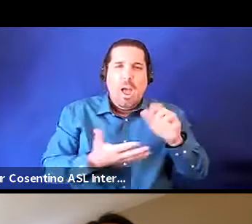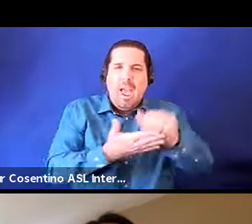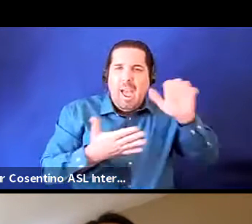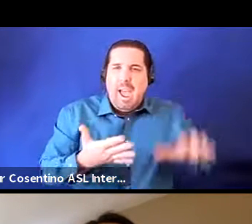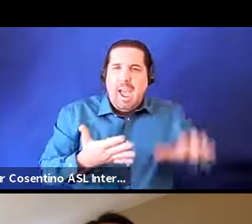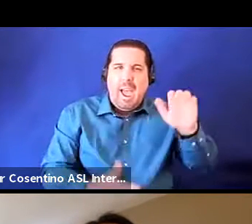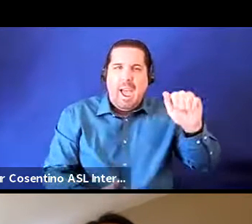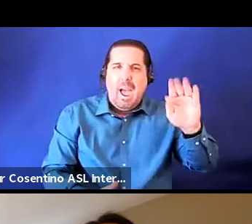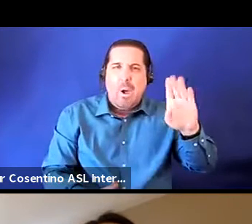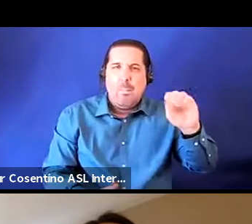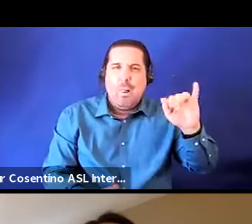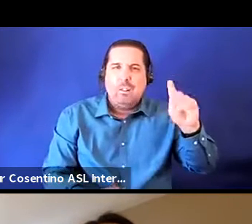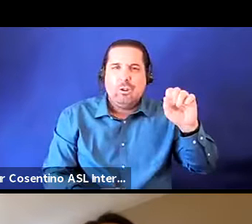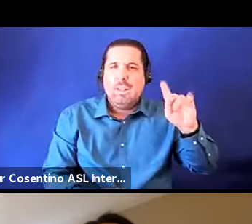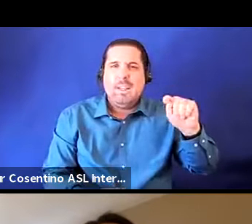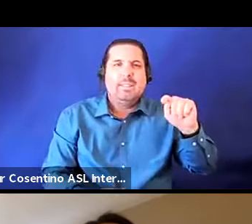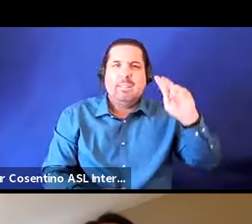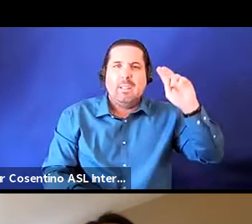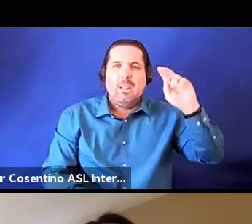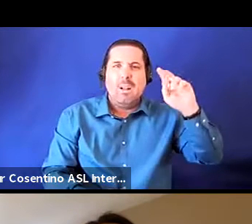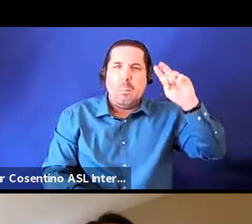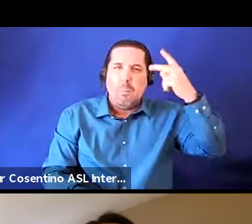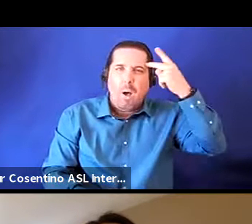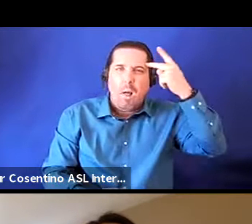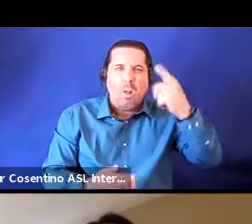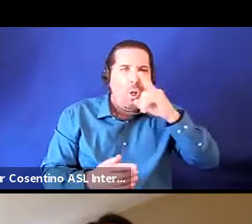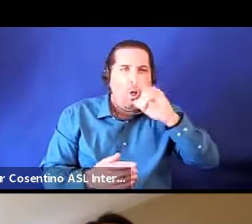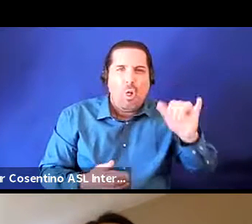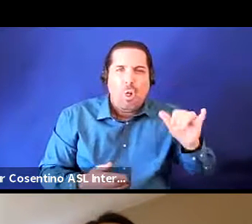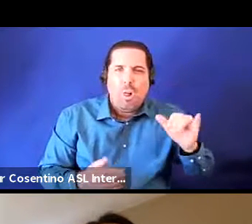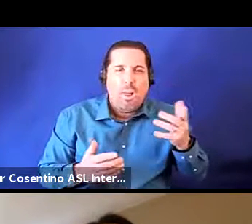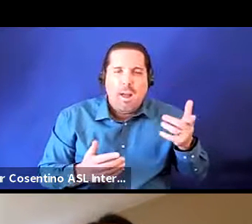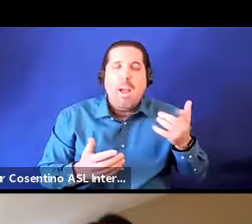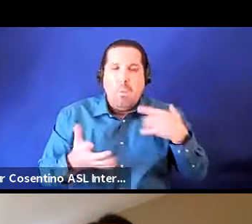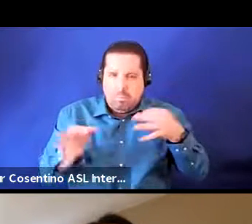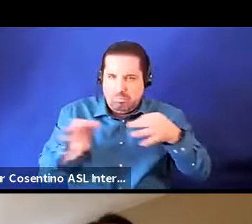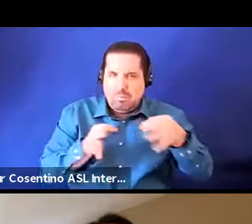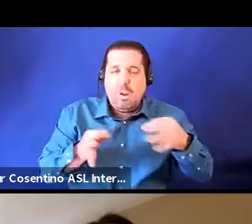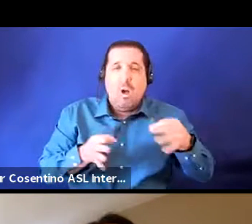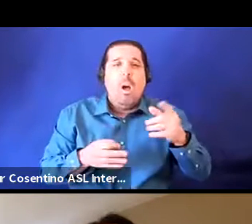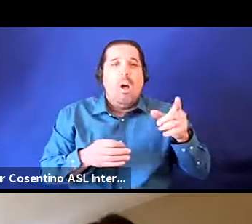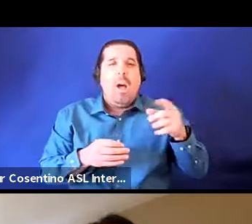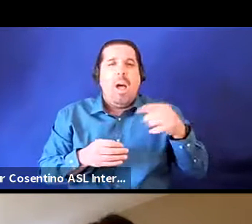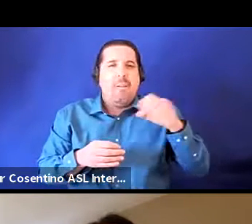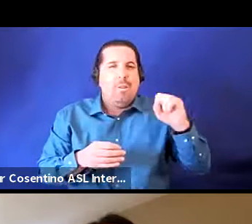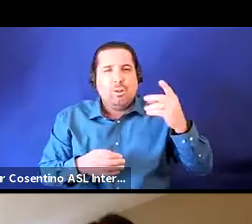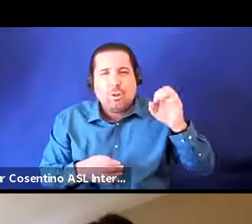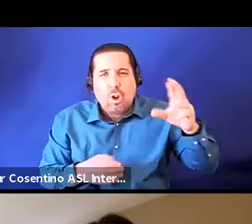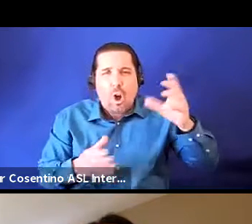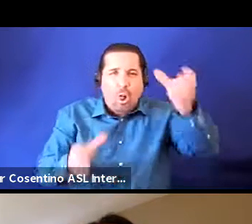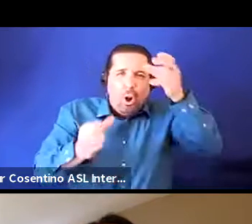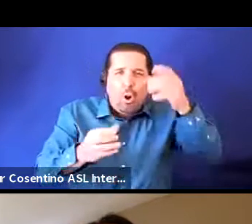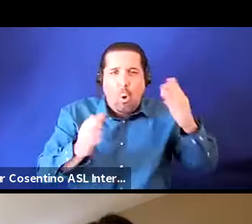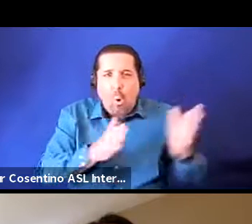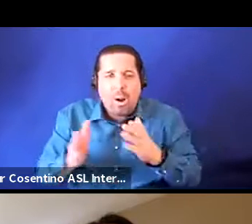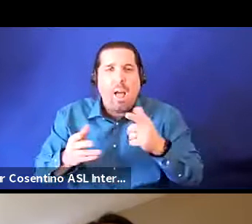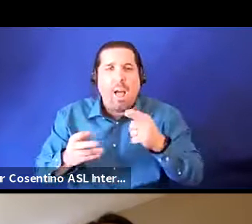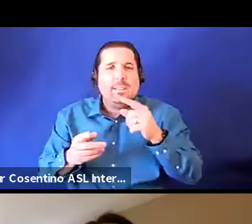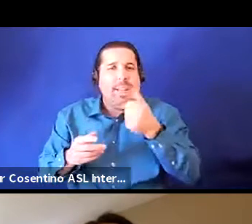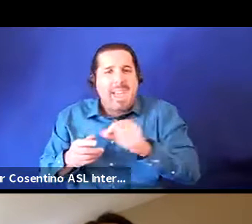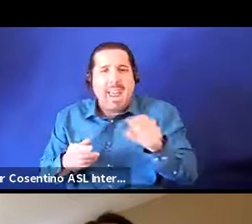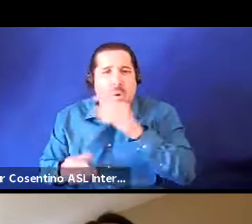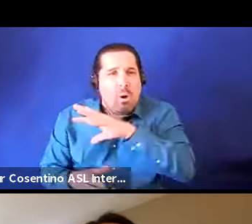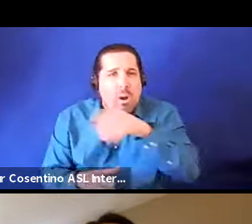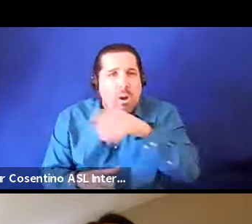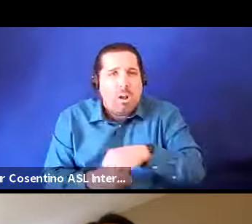like? It's an open question. And today we're going to hear from community organizers, scholar organizers, artist organizers about their practical and direct